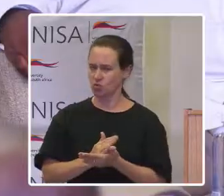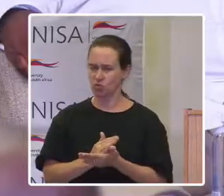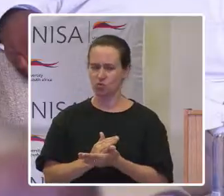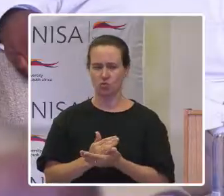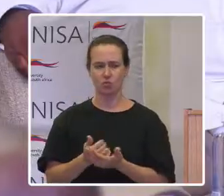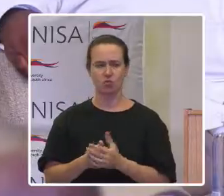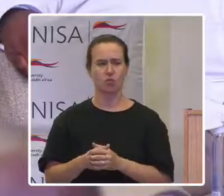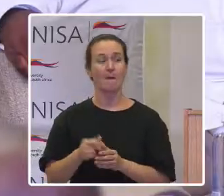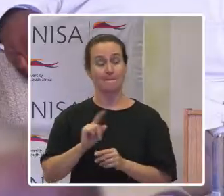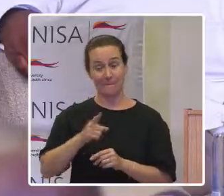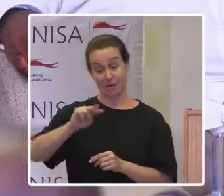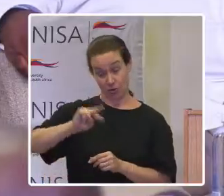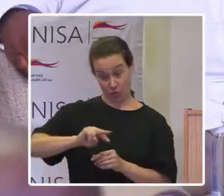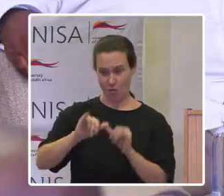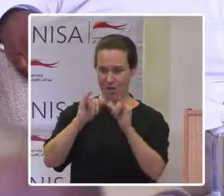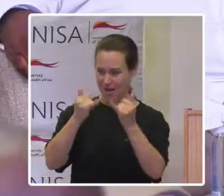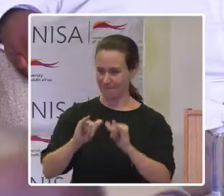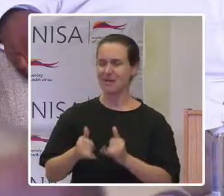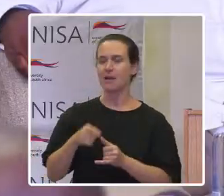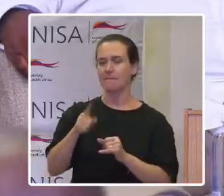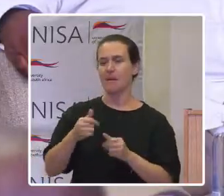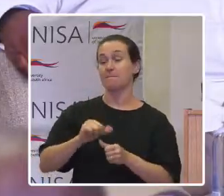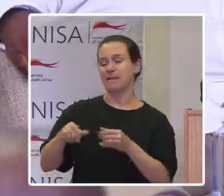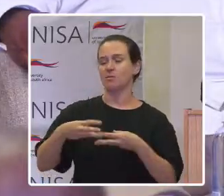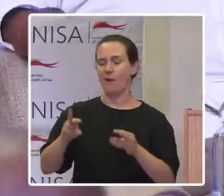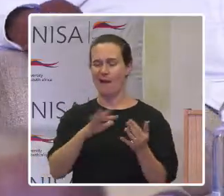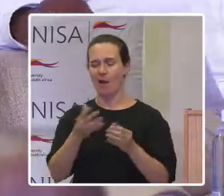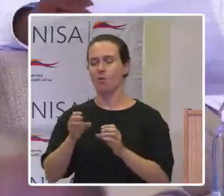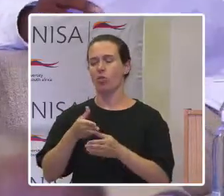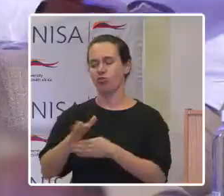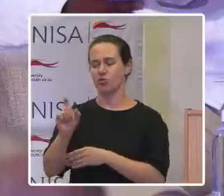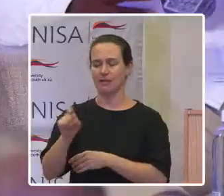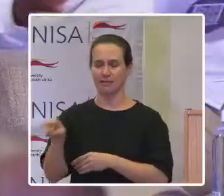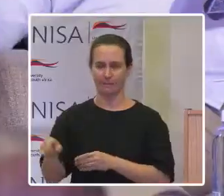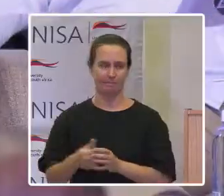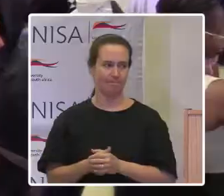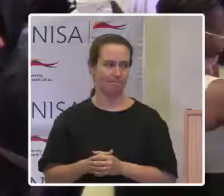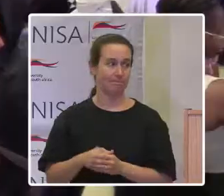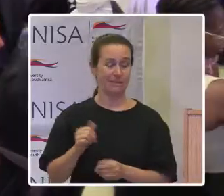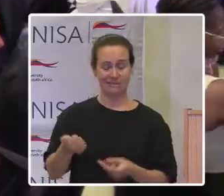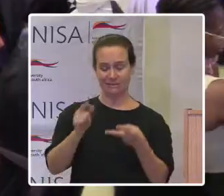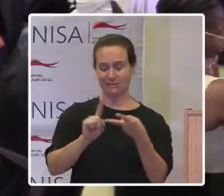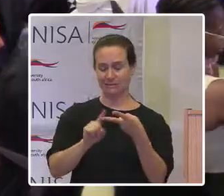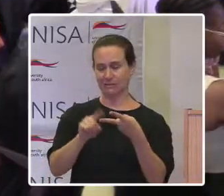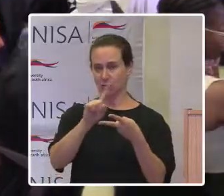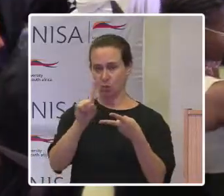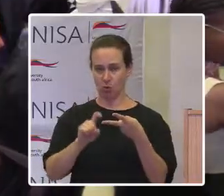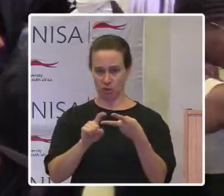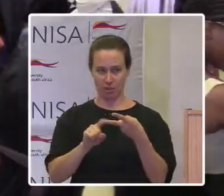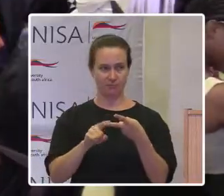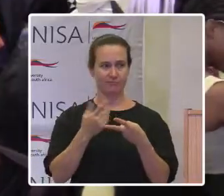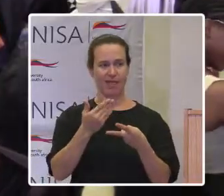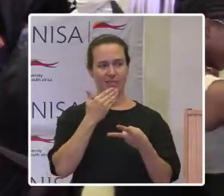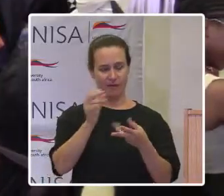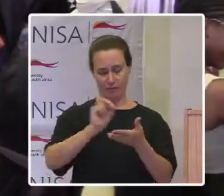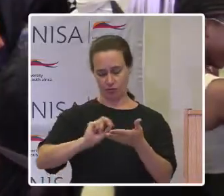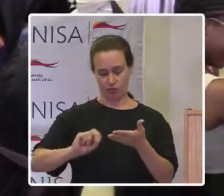two already, they are on board. Okay, thank you. The second question, thank you for writing it